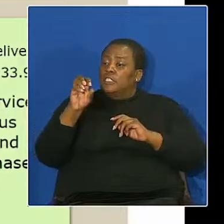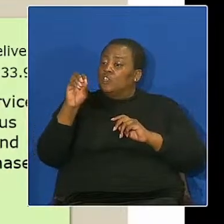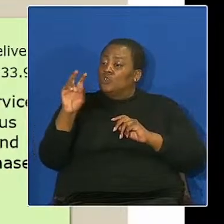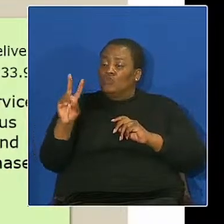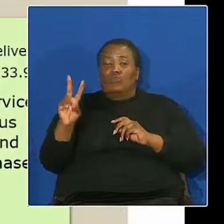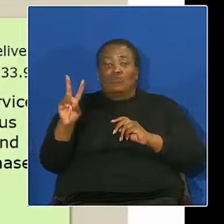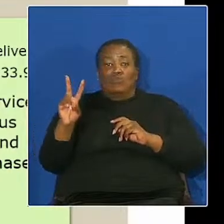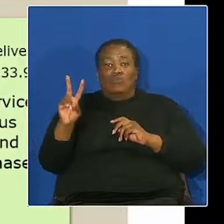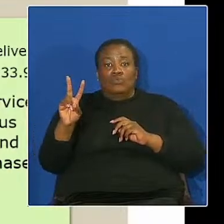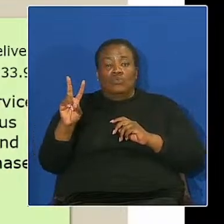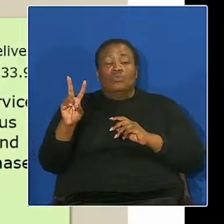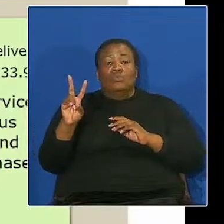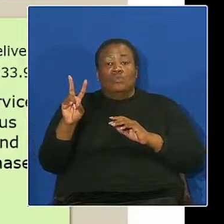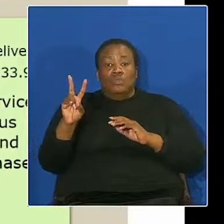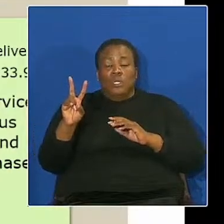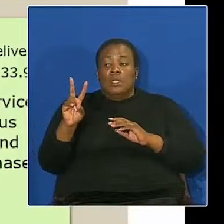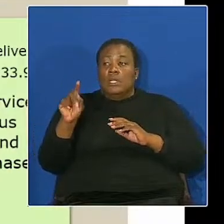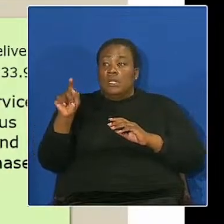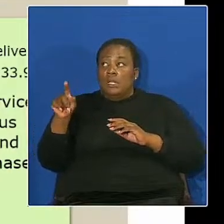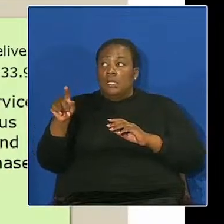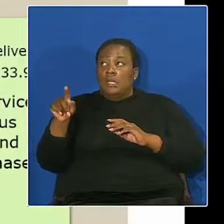8:02, where Mr.